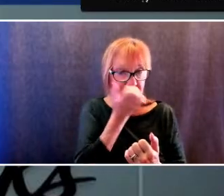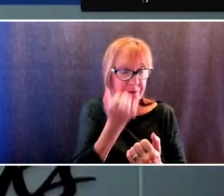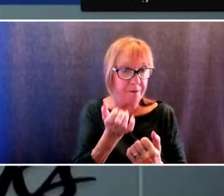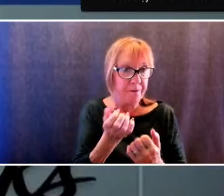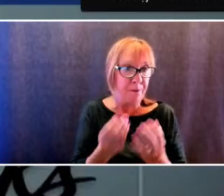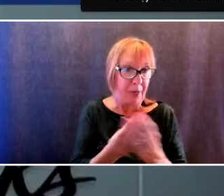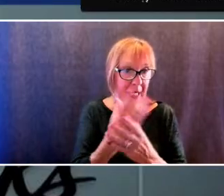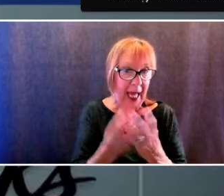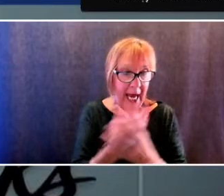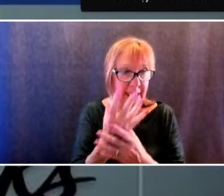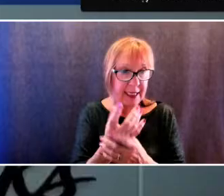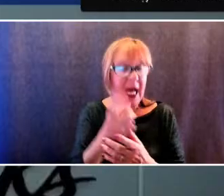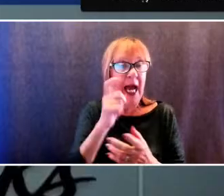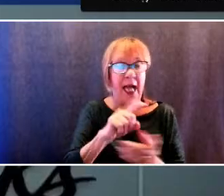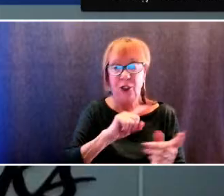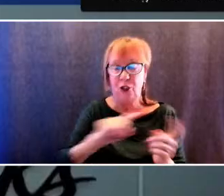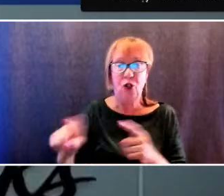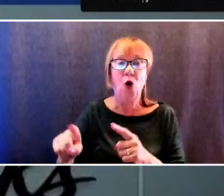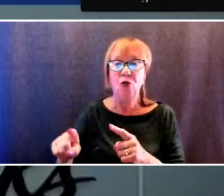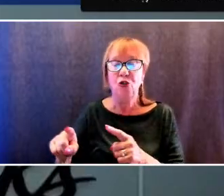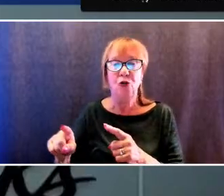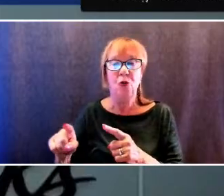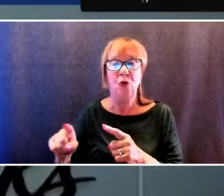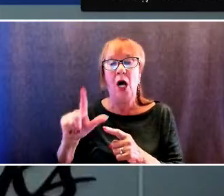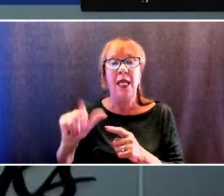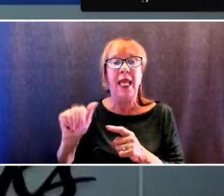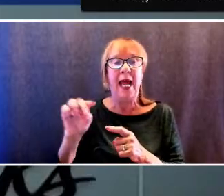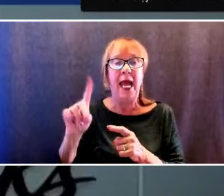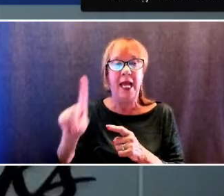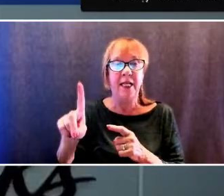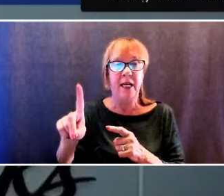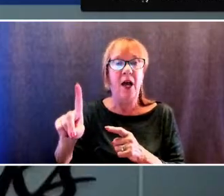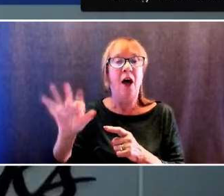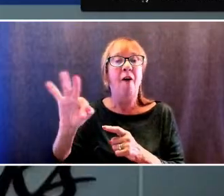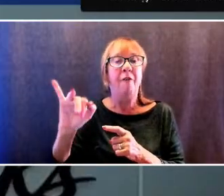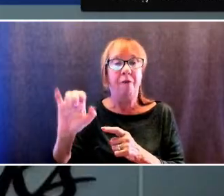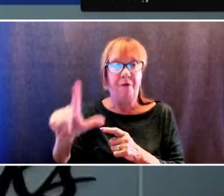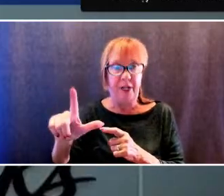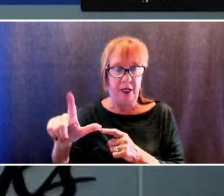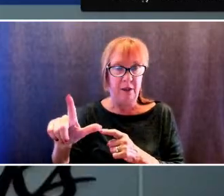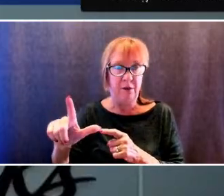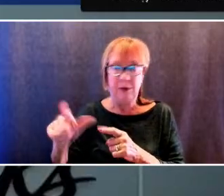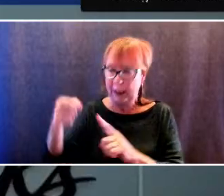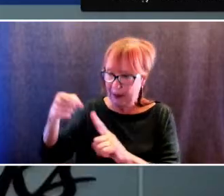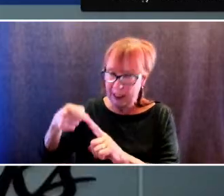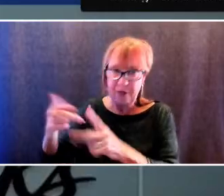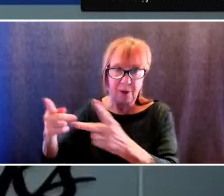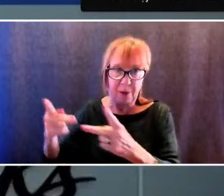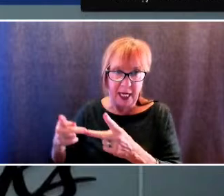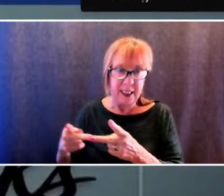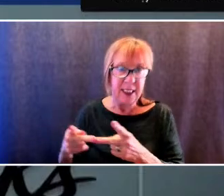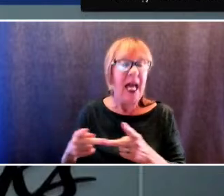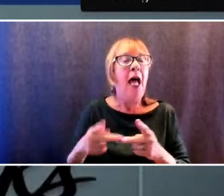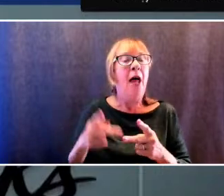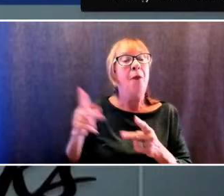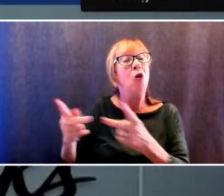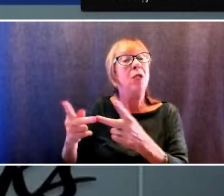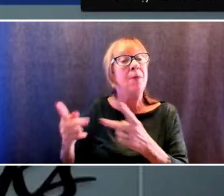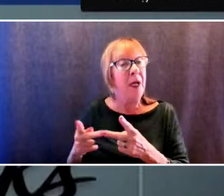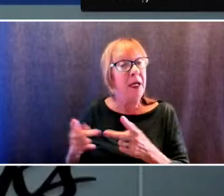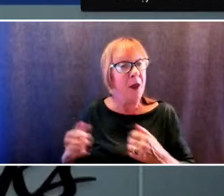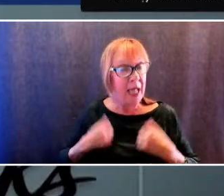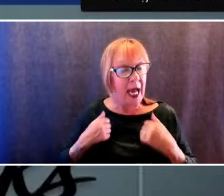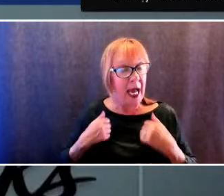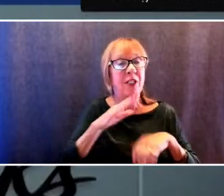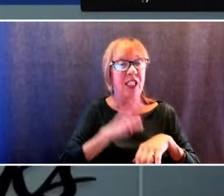facilities, which are identified on the recovery website. So on the recovery website, on the debris removal page, under fire